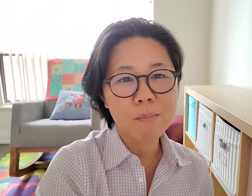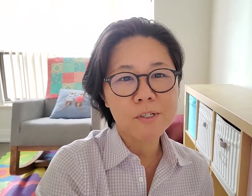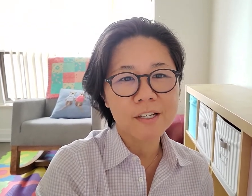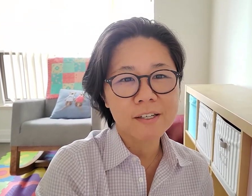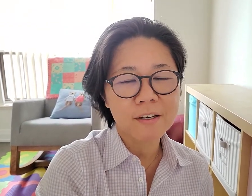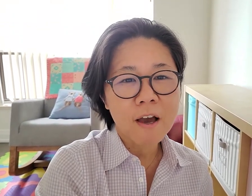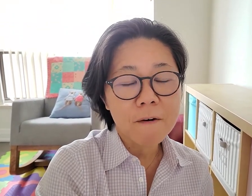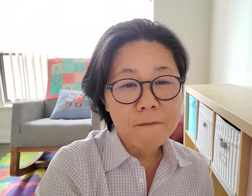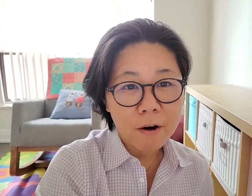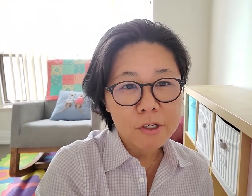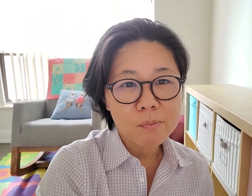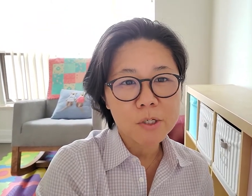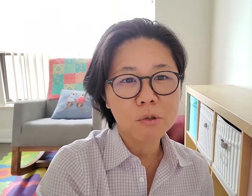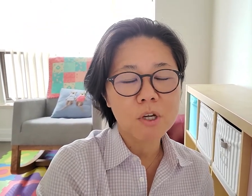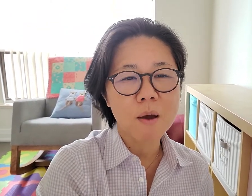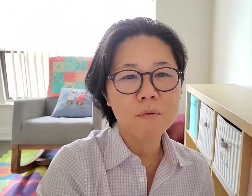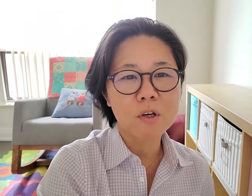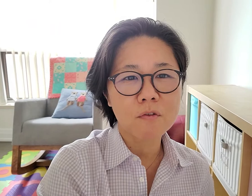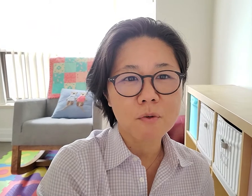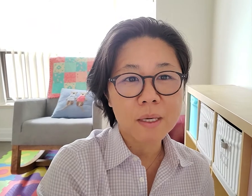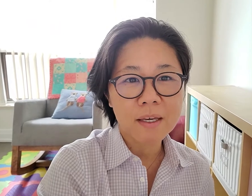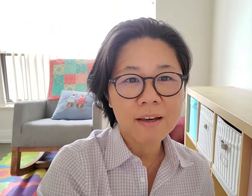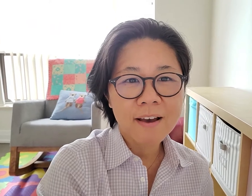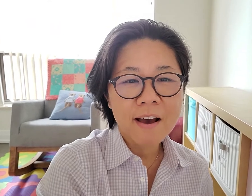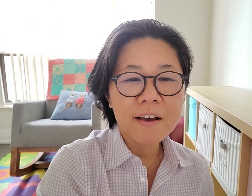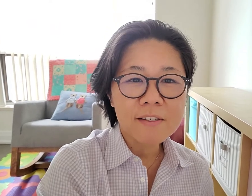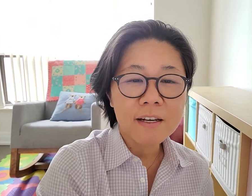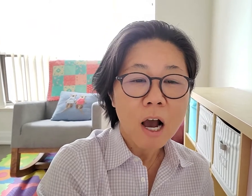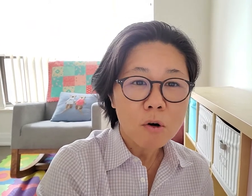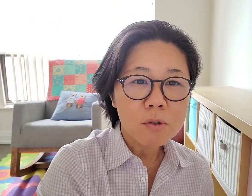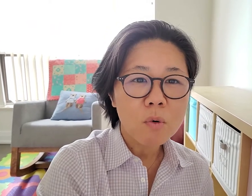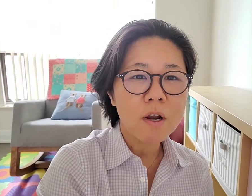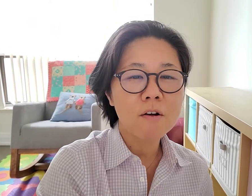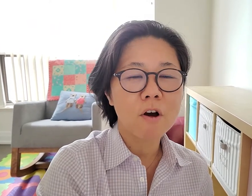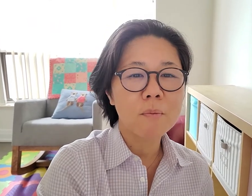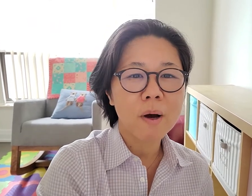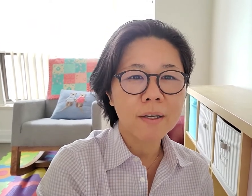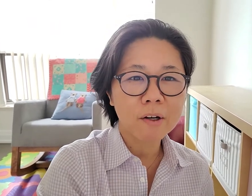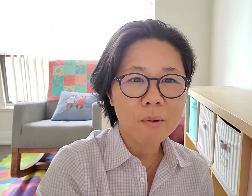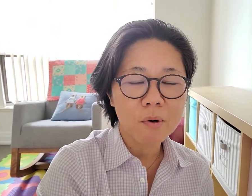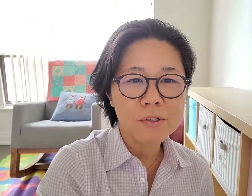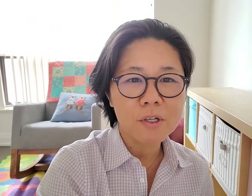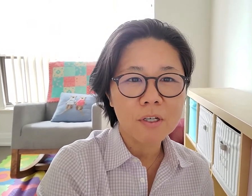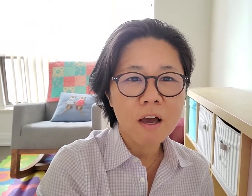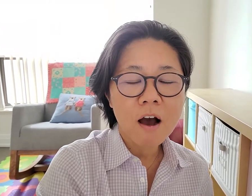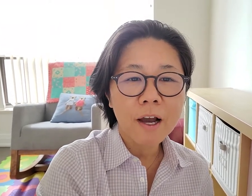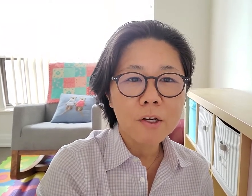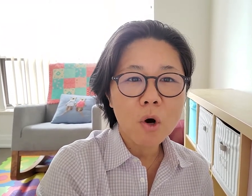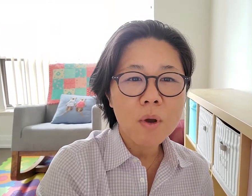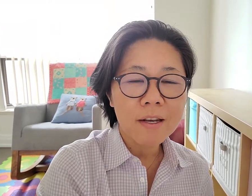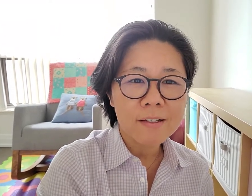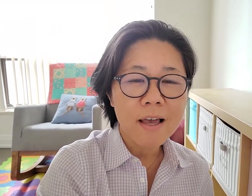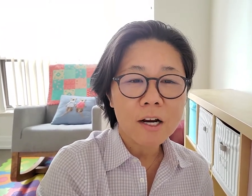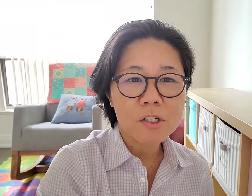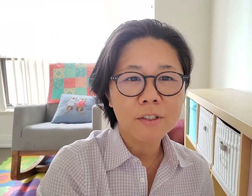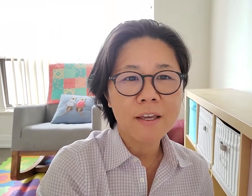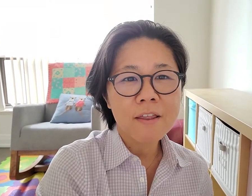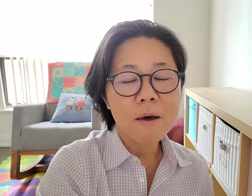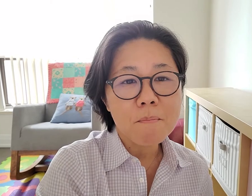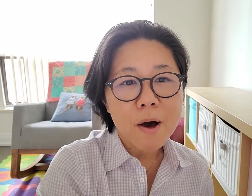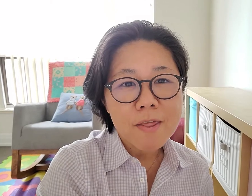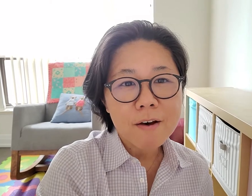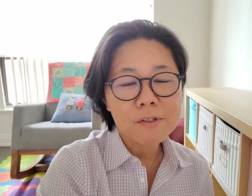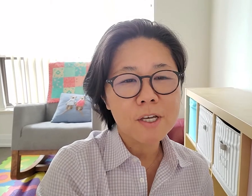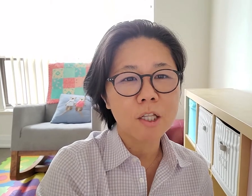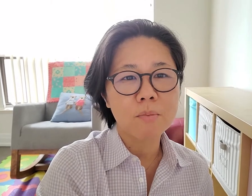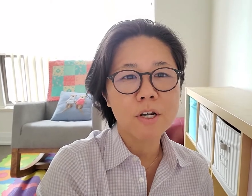always represented a very special time of year for me. As an out, queer, non-binary person, I know it is actually